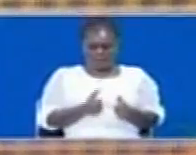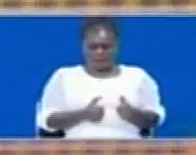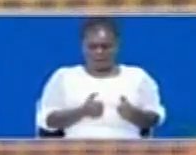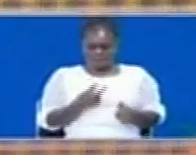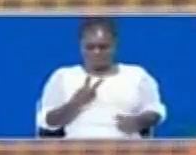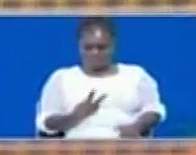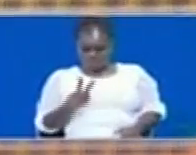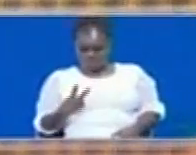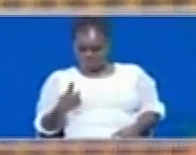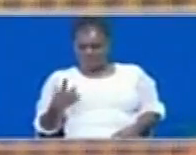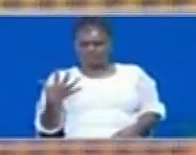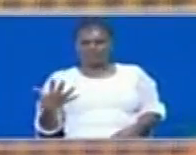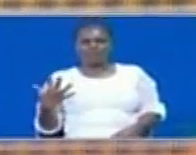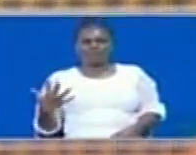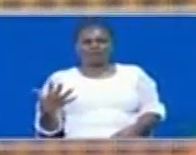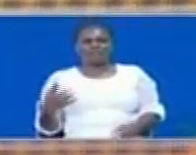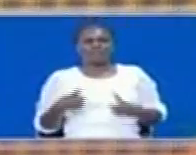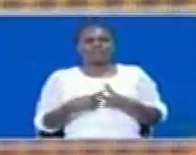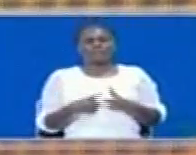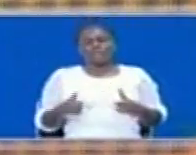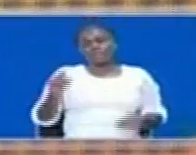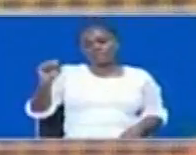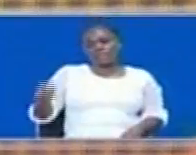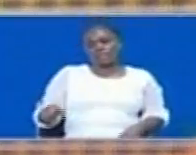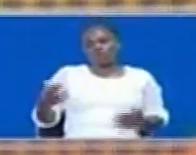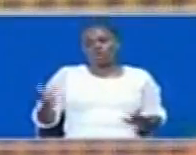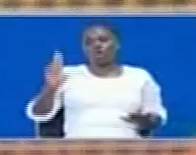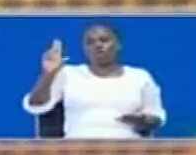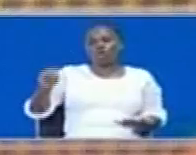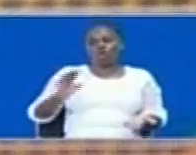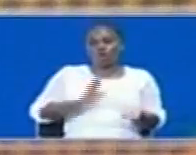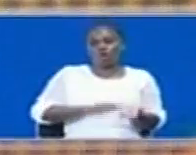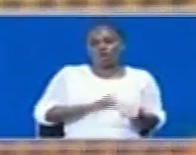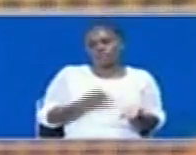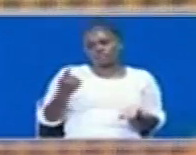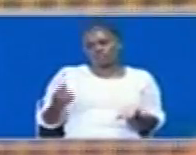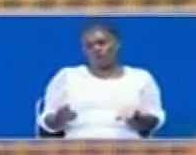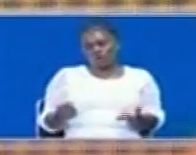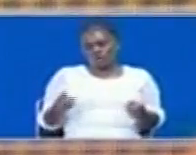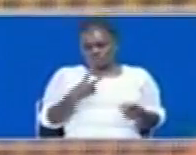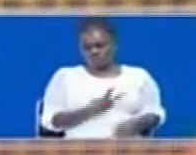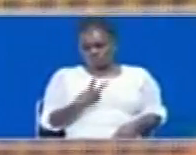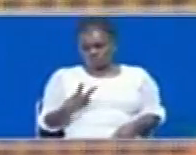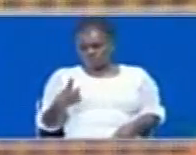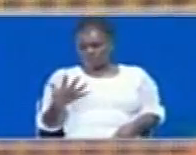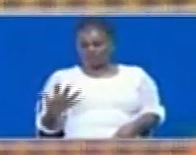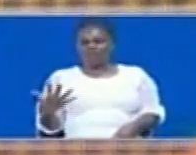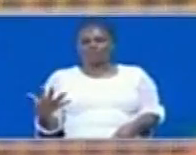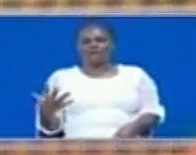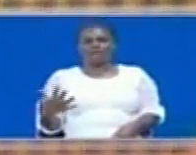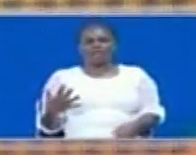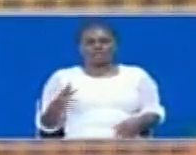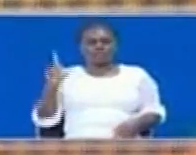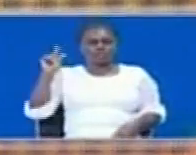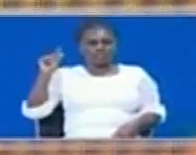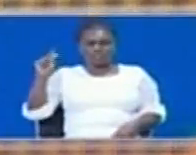ukitumia nambari 22155 ukianza na neno ndio au la, kisha utoe maelezo mafupi kupitia nambari hiyo 22155 au kupitia mtandao wa